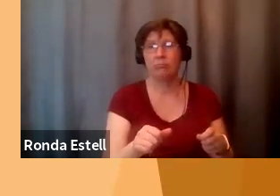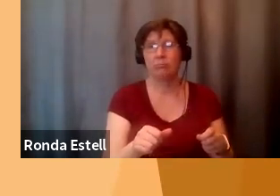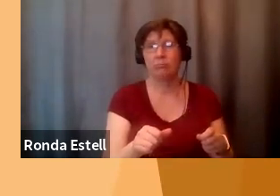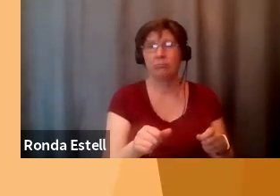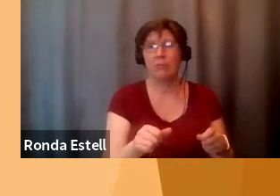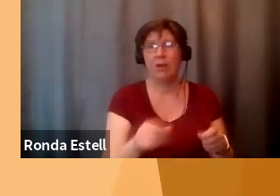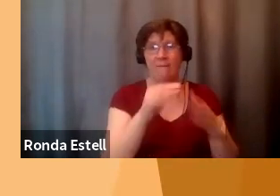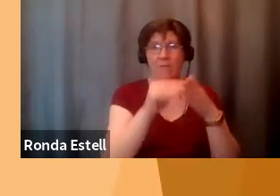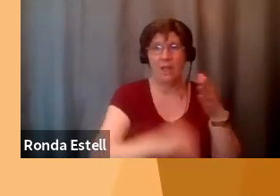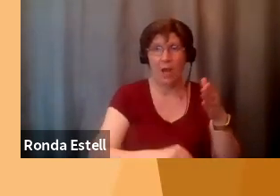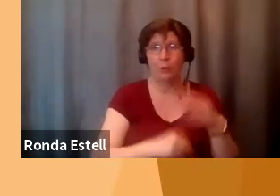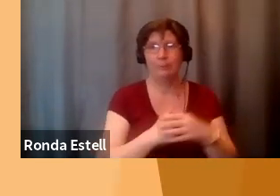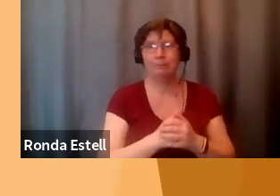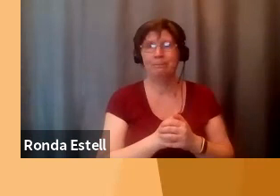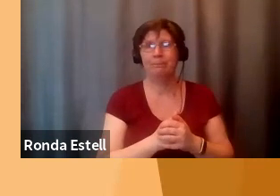fill that out.